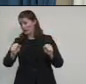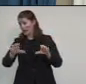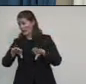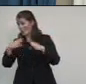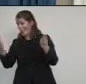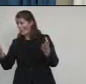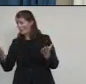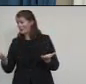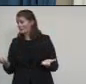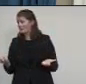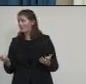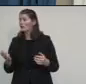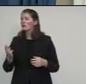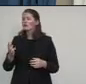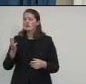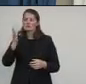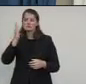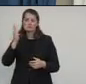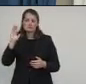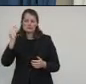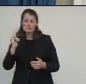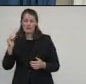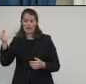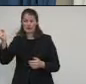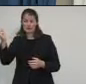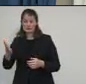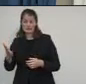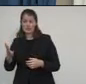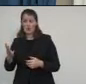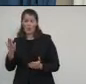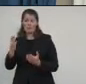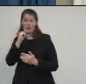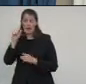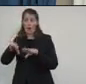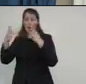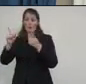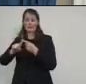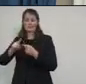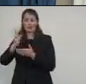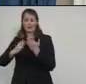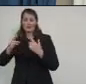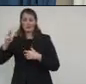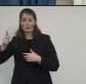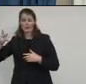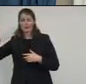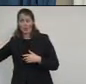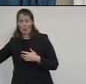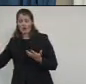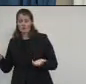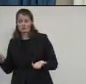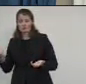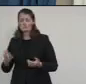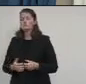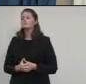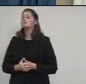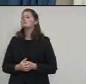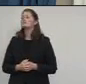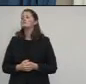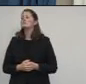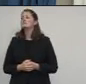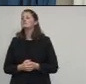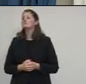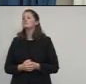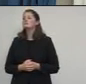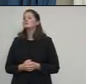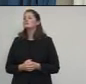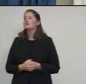because counties have asked for more input. I think it's fair that they get more input. I come from a local jurisdiction, and I know they know those areas, and we'll try to